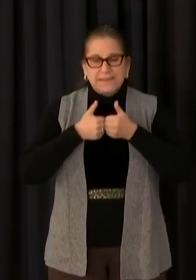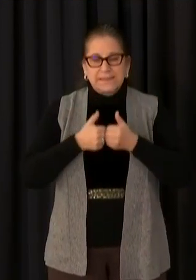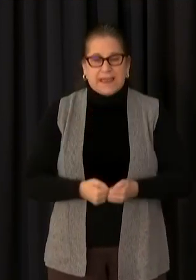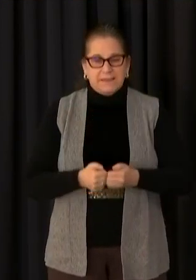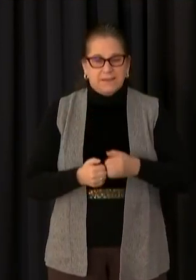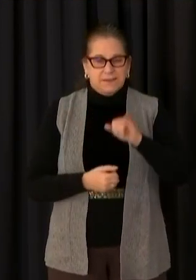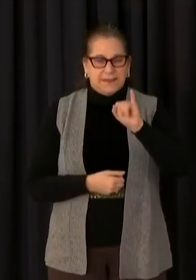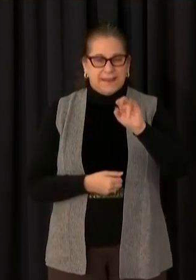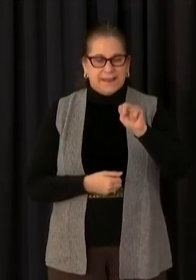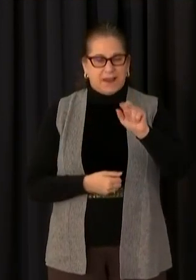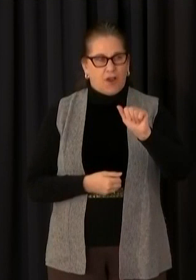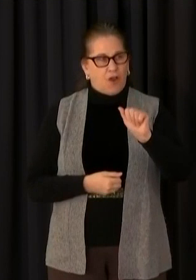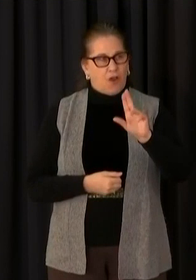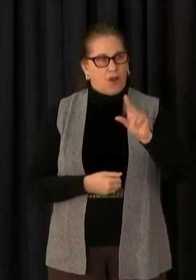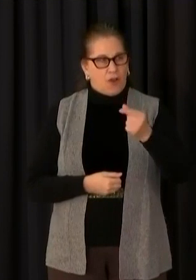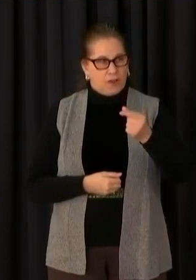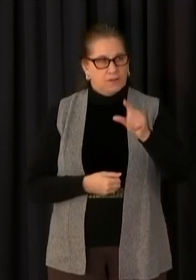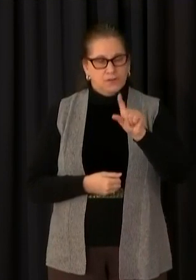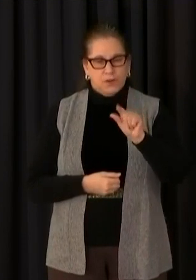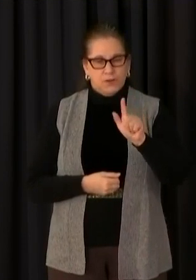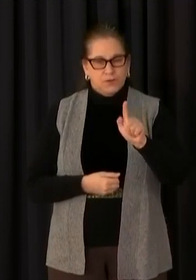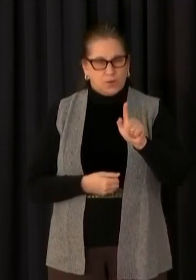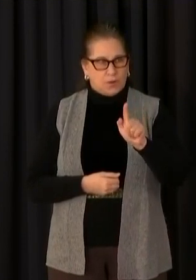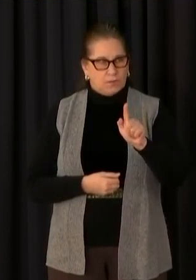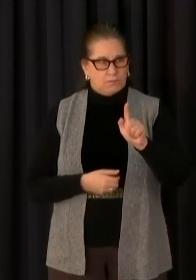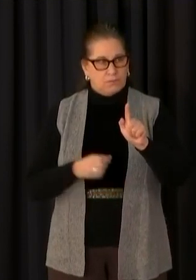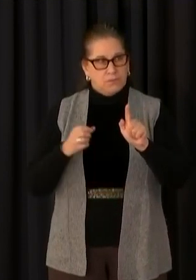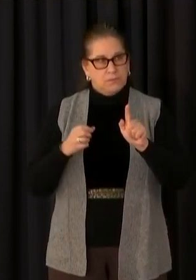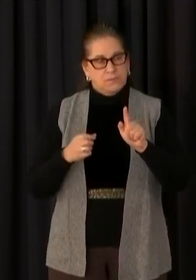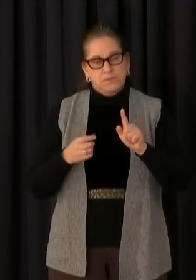INAUG 2021 to